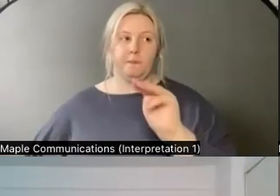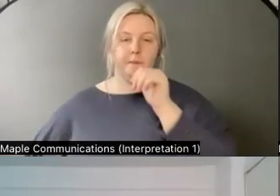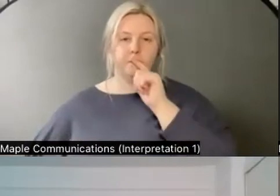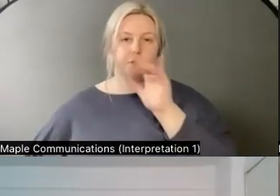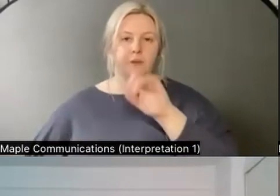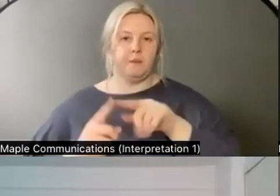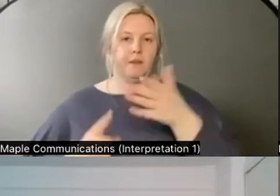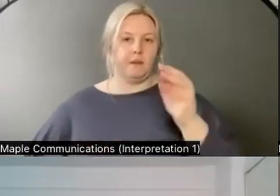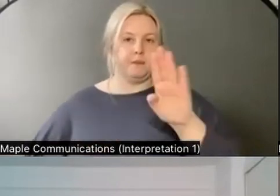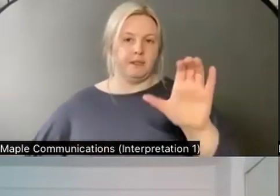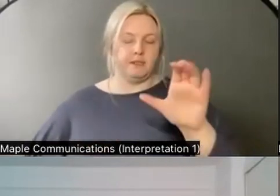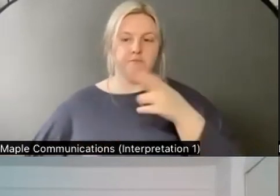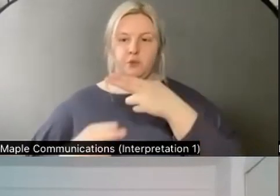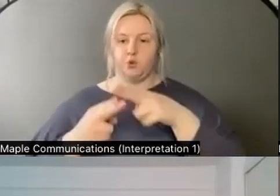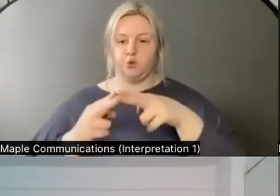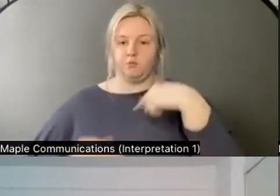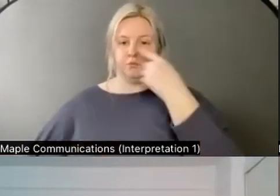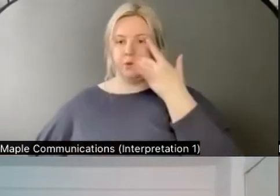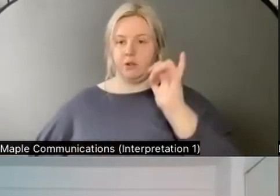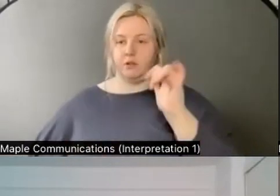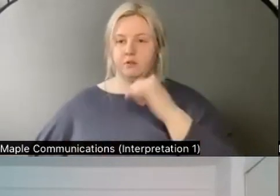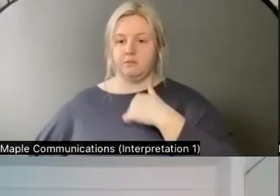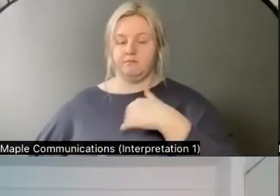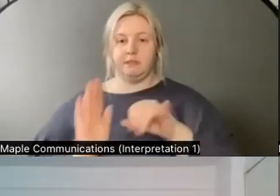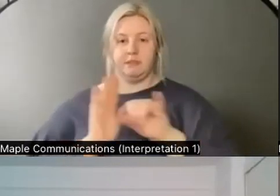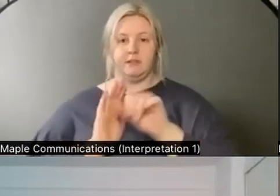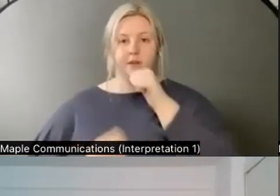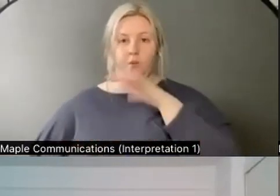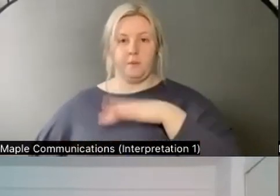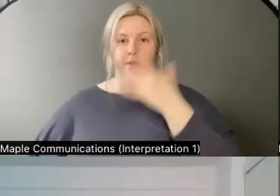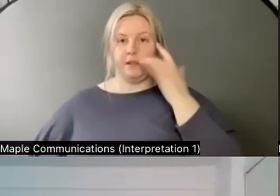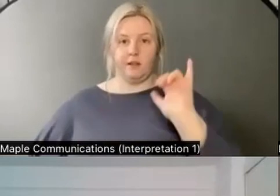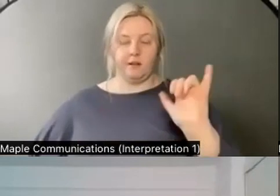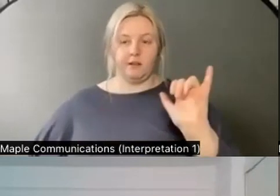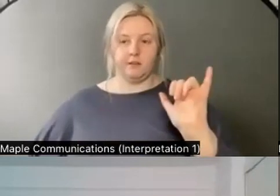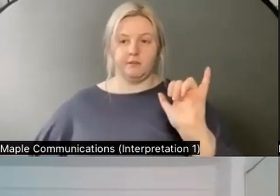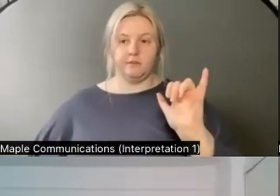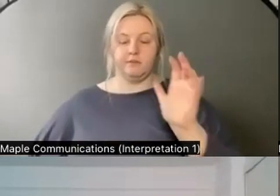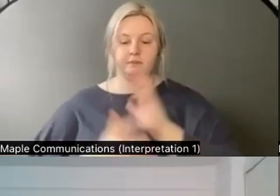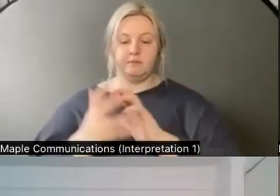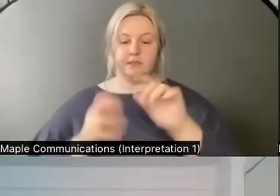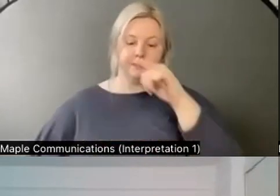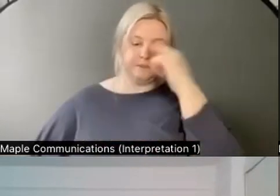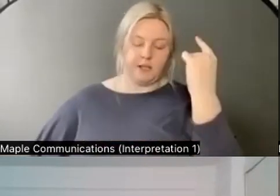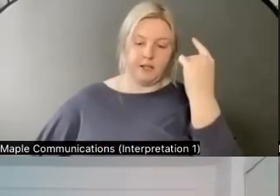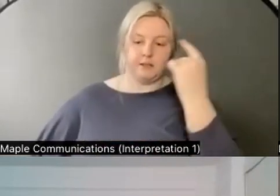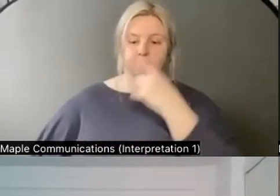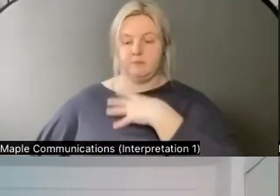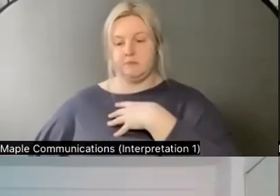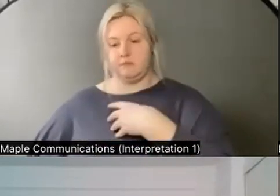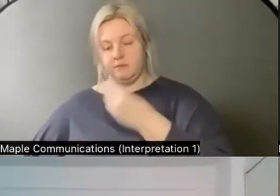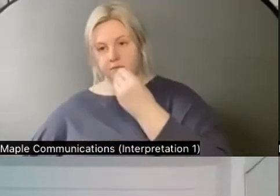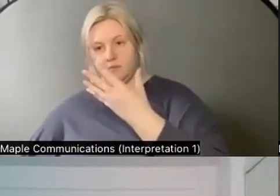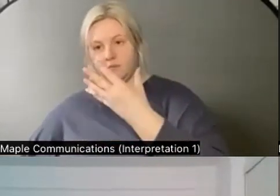Brief visual description: I'm a femme-presenting person of mixed Black ethnicity. I'm